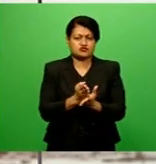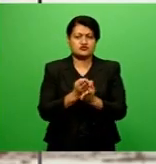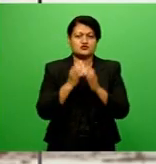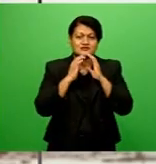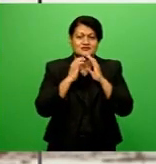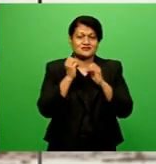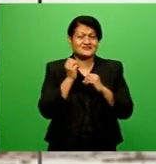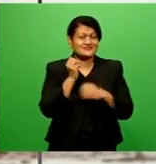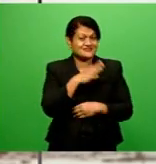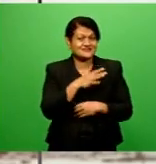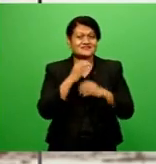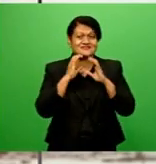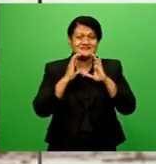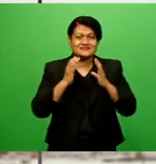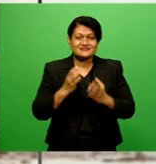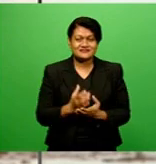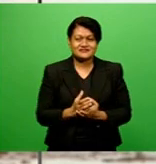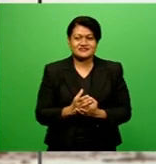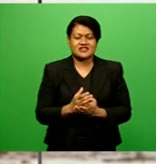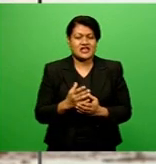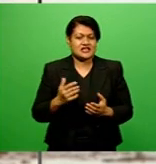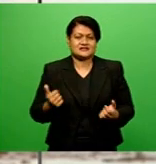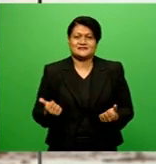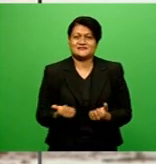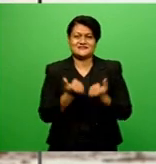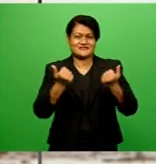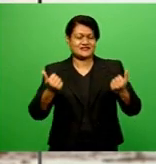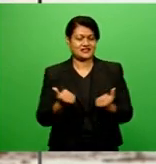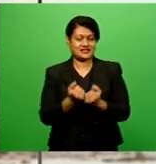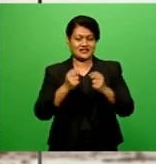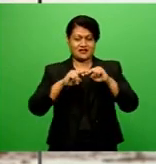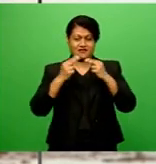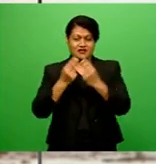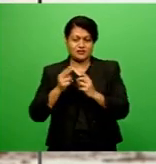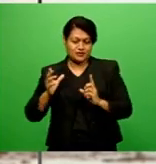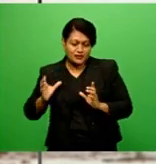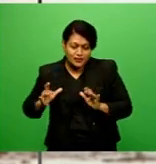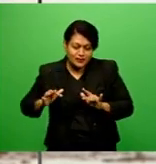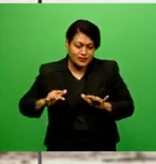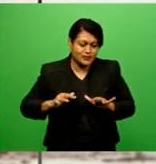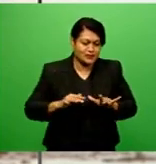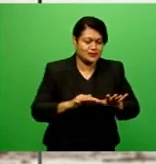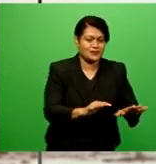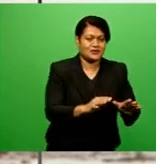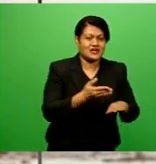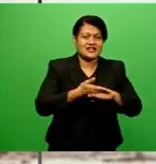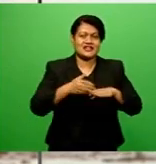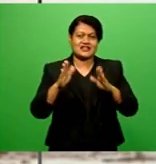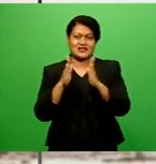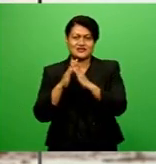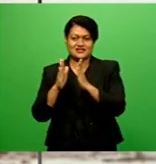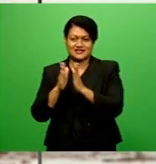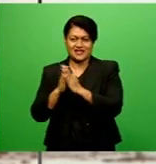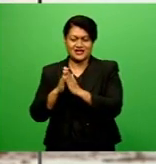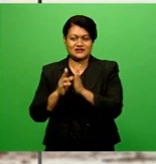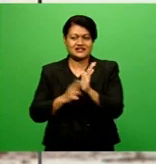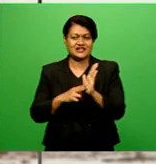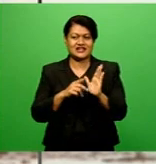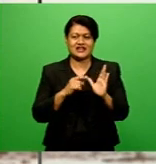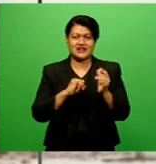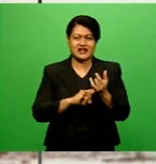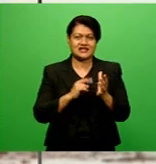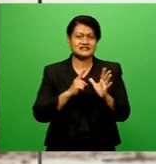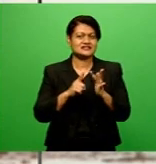evident today as dozens of families stepped forward to assist a family in Newtown, Nasinu, who have very little this